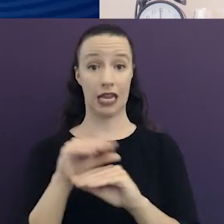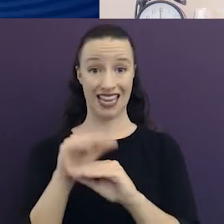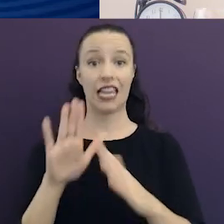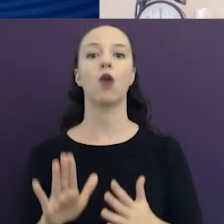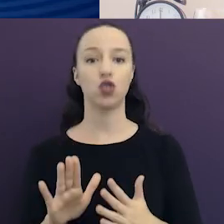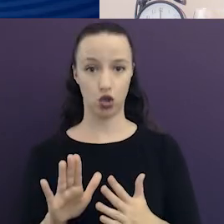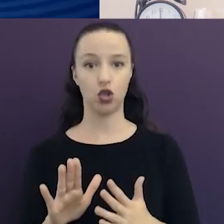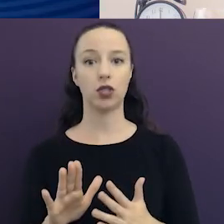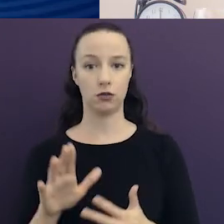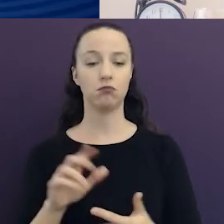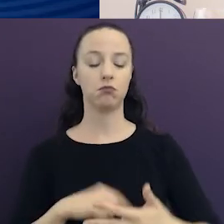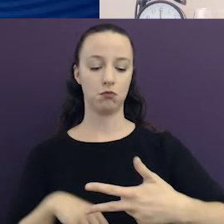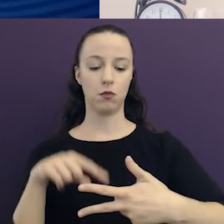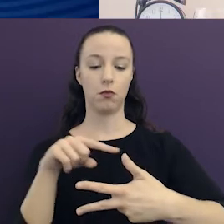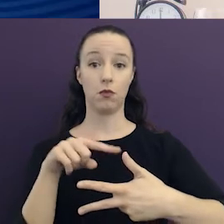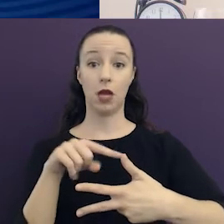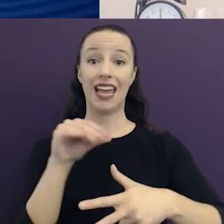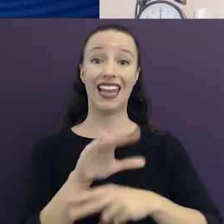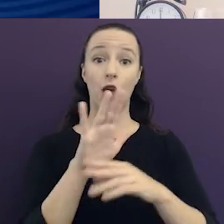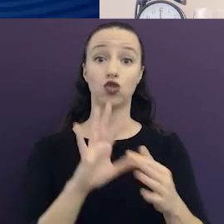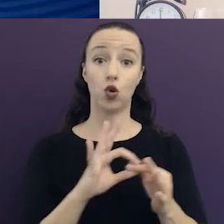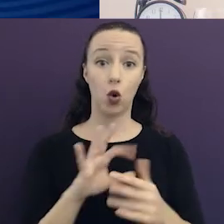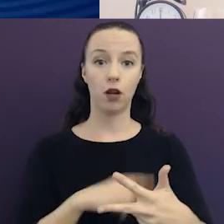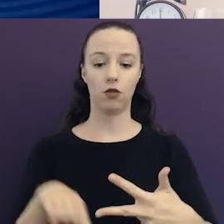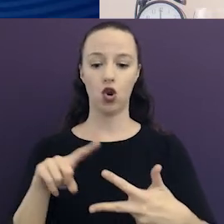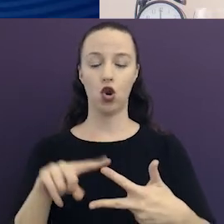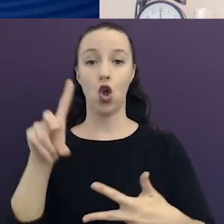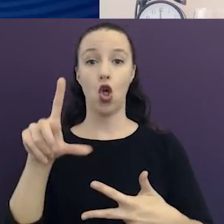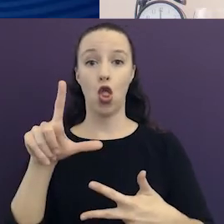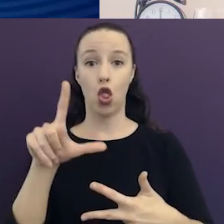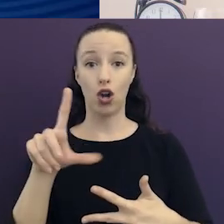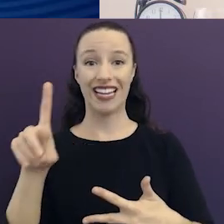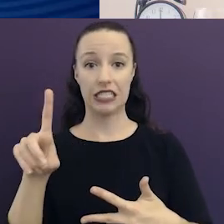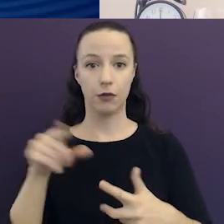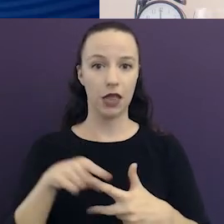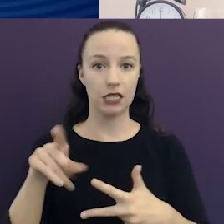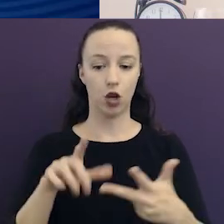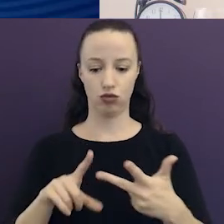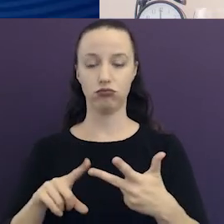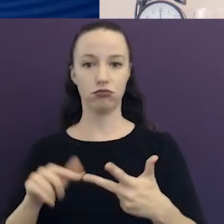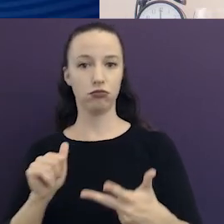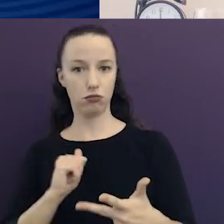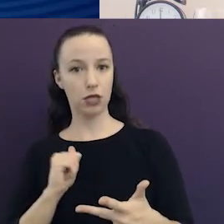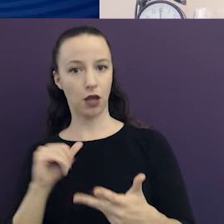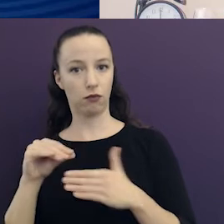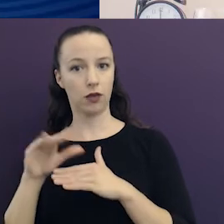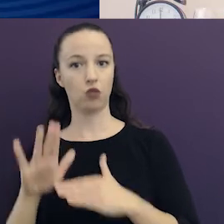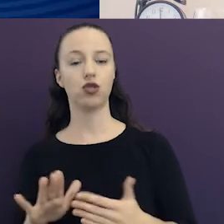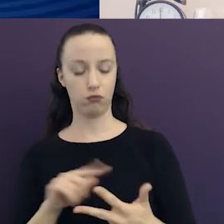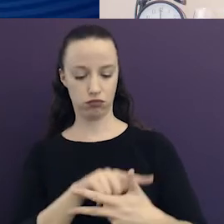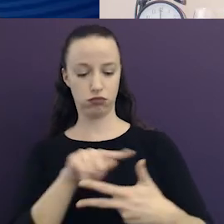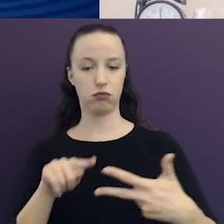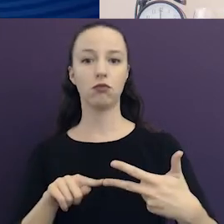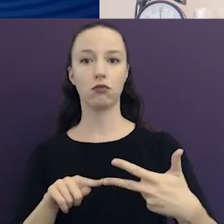three counselors in DSPS right now. We have a counselor coordinator, we have a learning disability specialist and counselor, and then I'm a counselor as